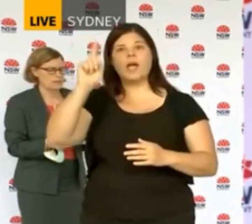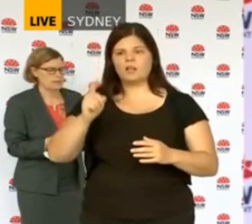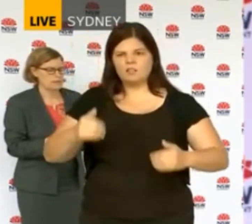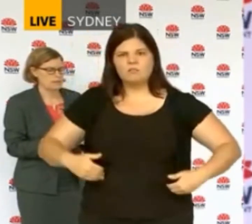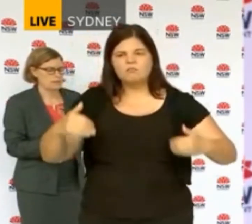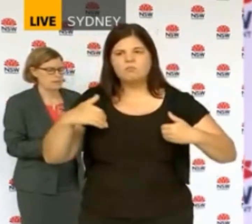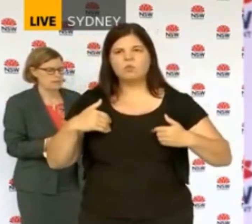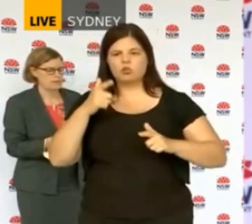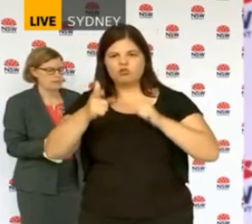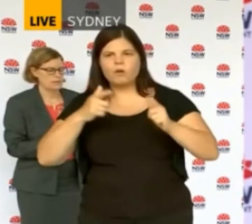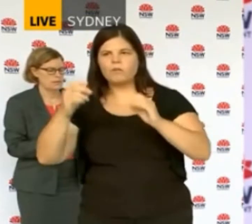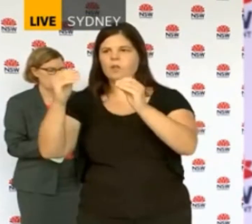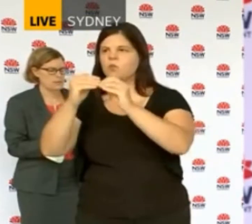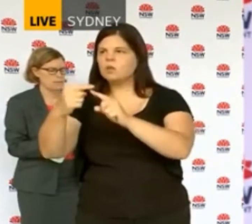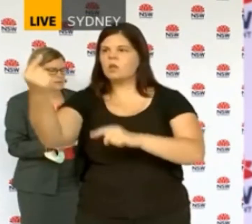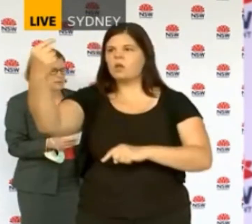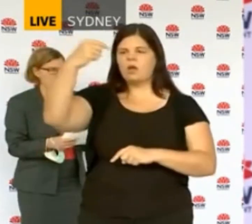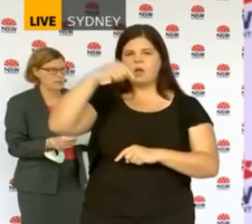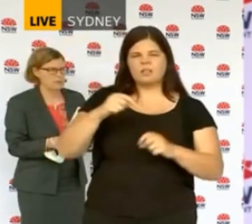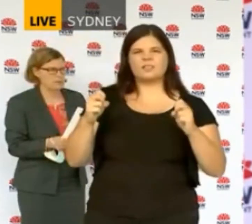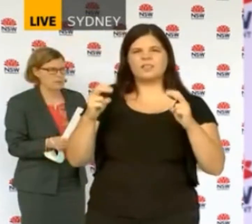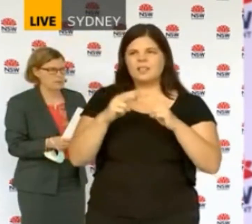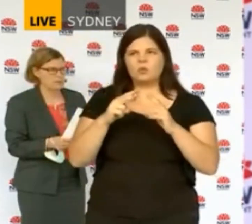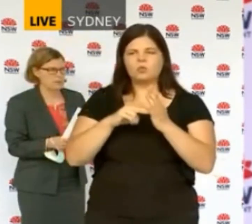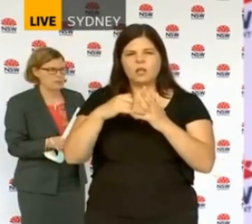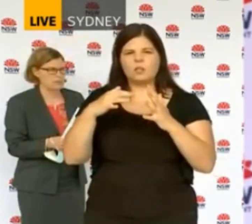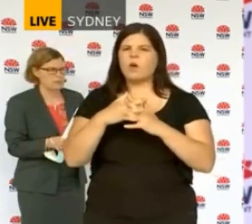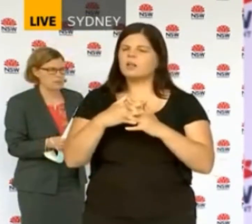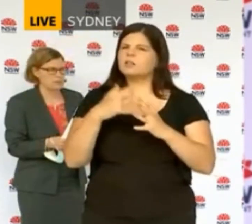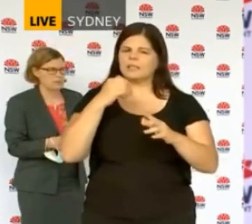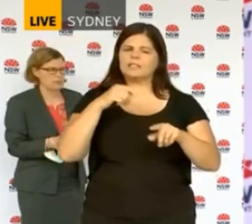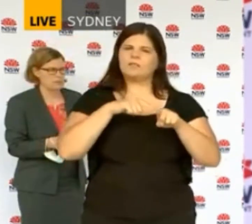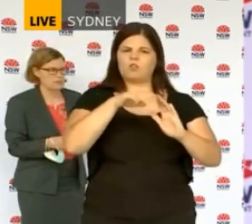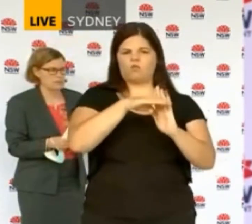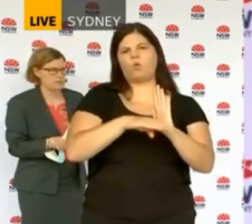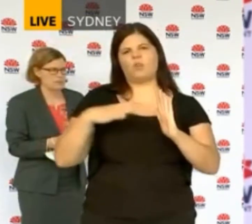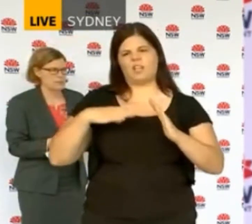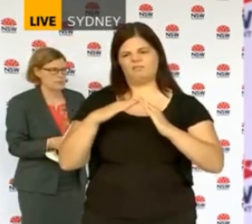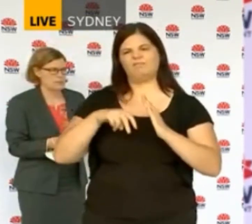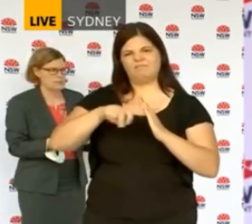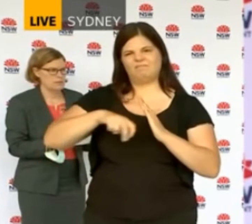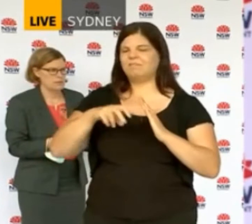the right thing and follow the rules. That is how we've beat and been able to stay in front of